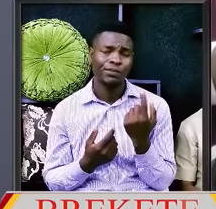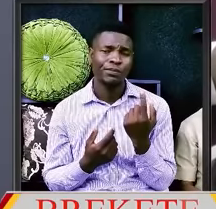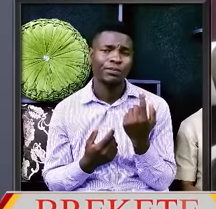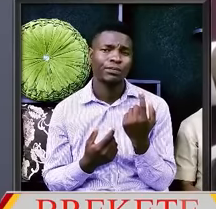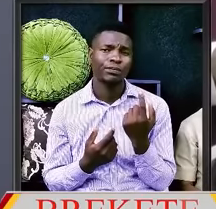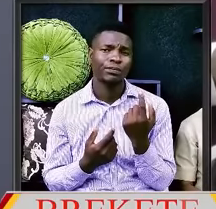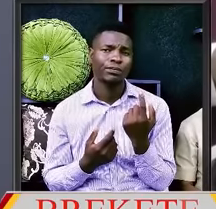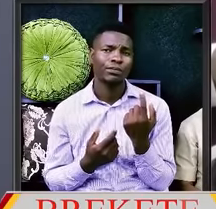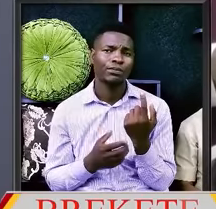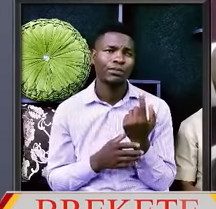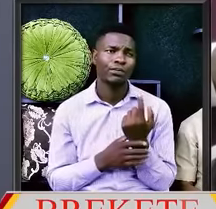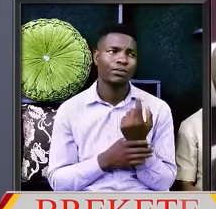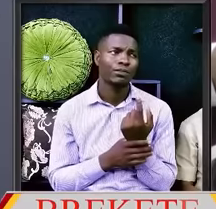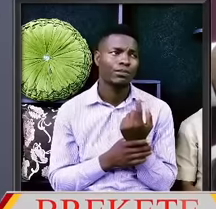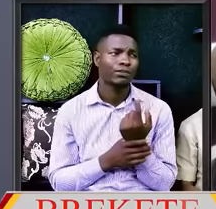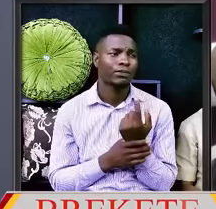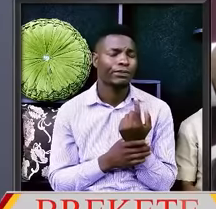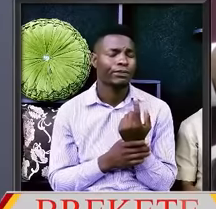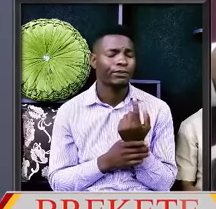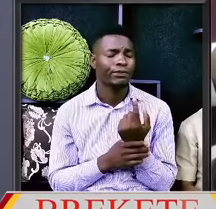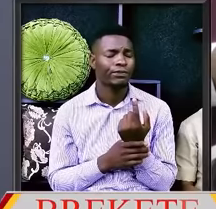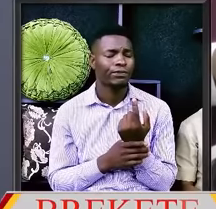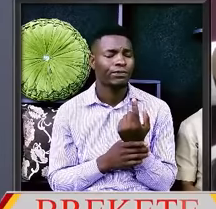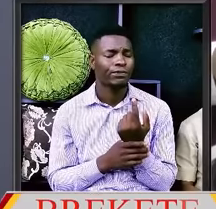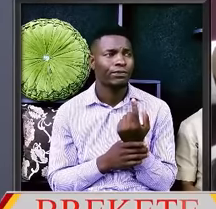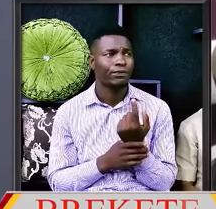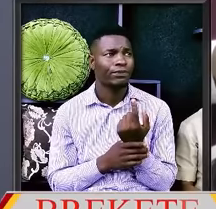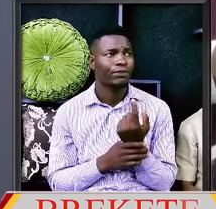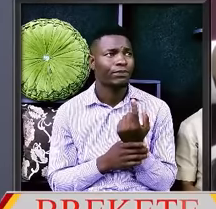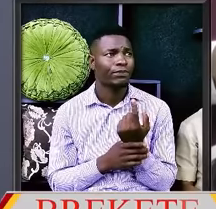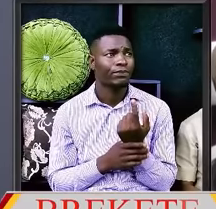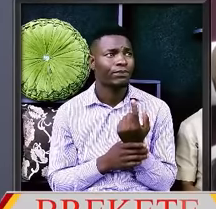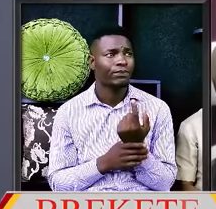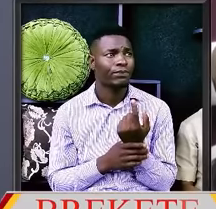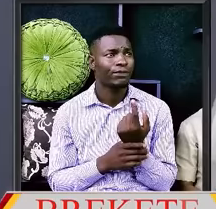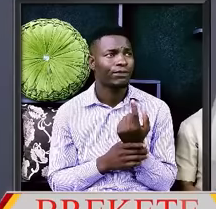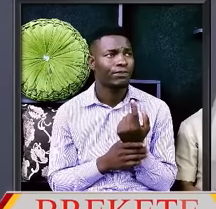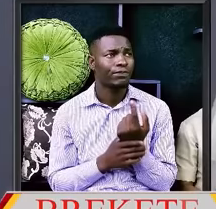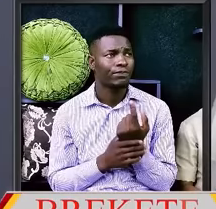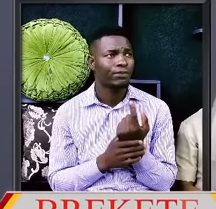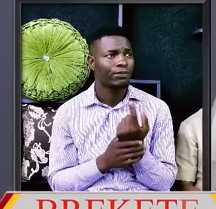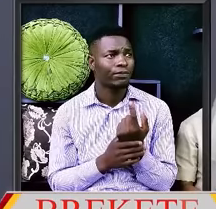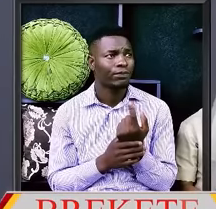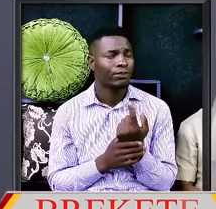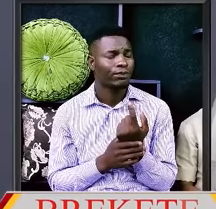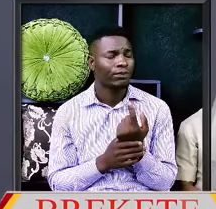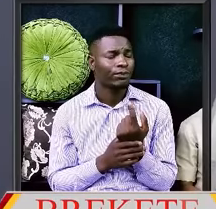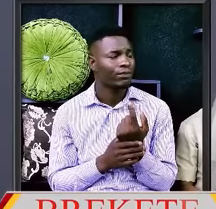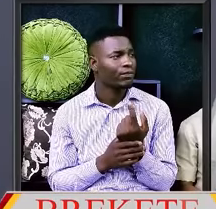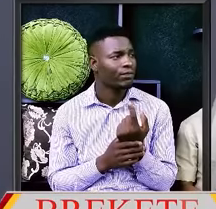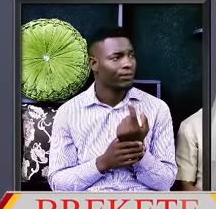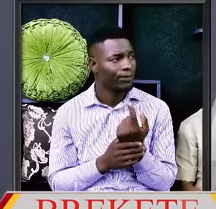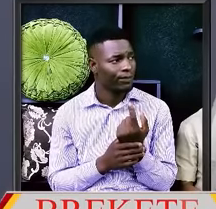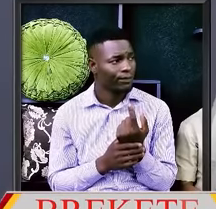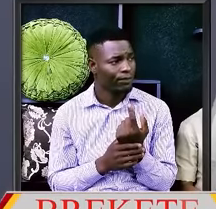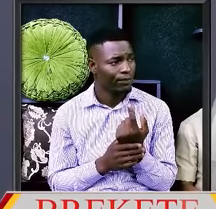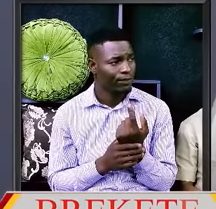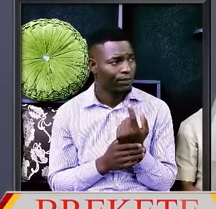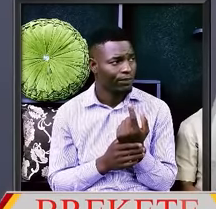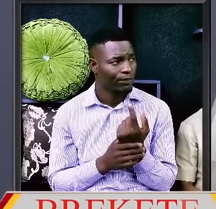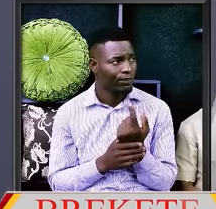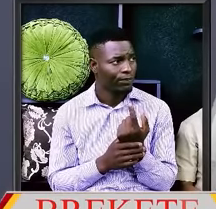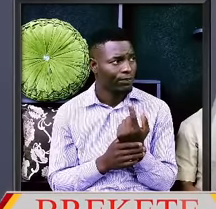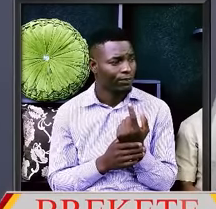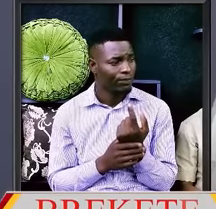let this man make go peace. Because he gets shocked left of body. You understand me? Go to it for 5 minutes, come back. Because he